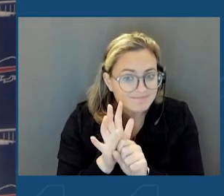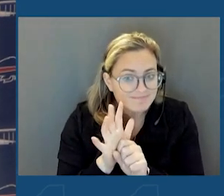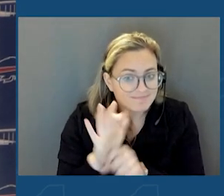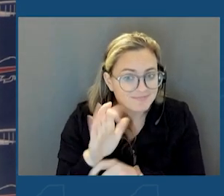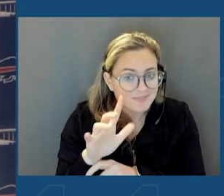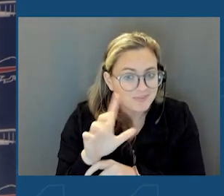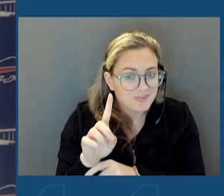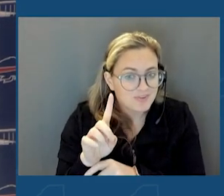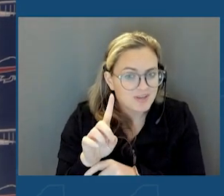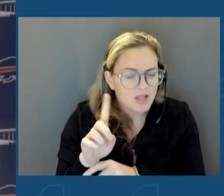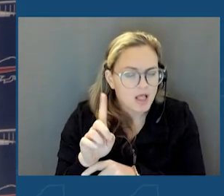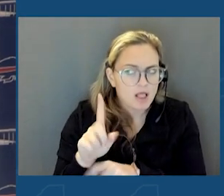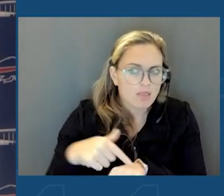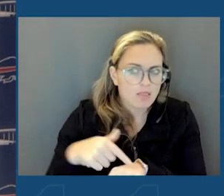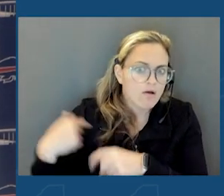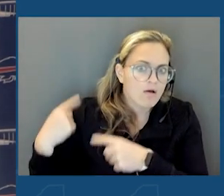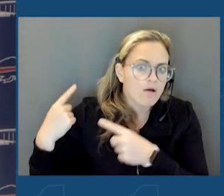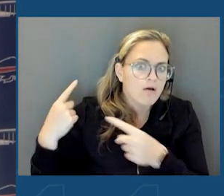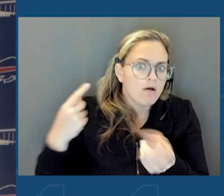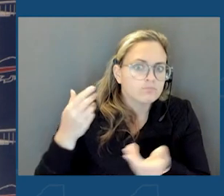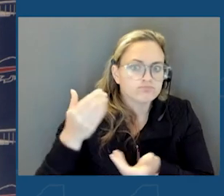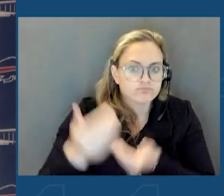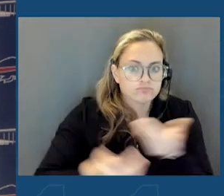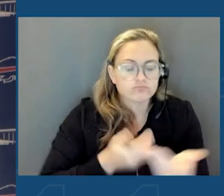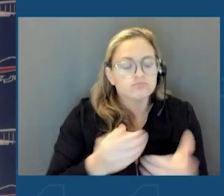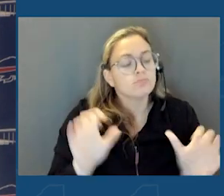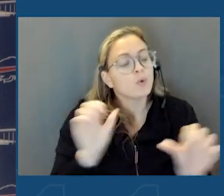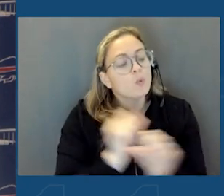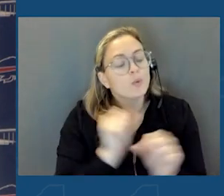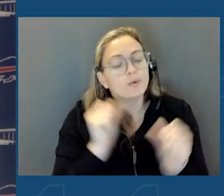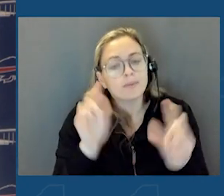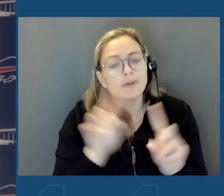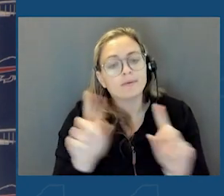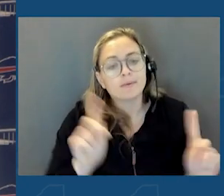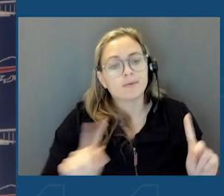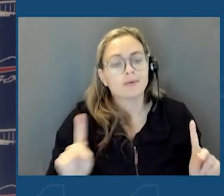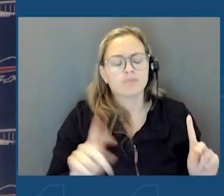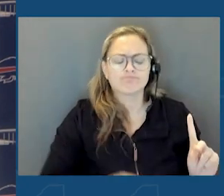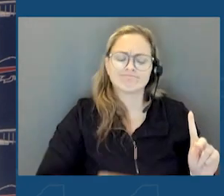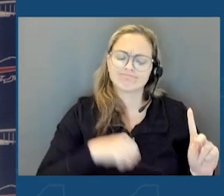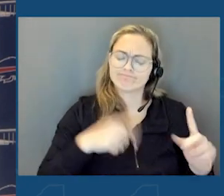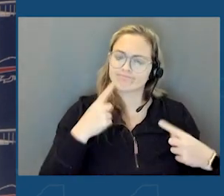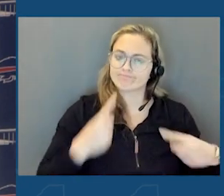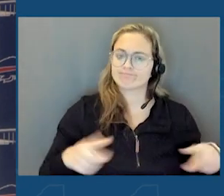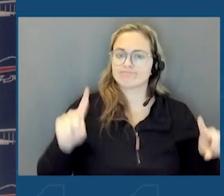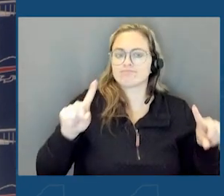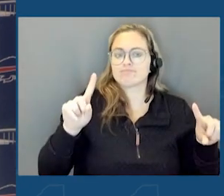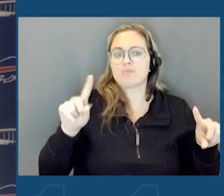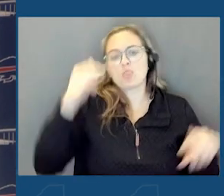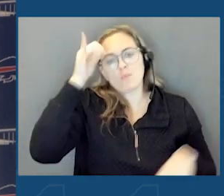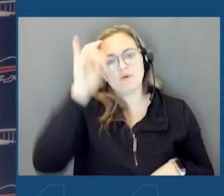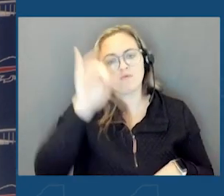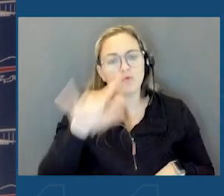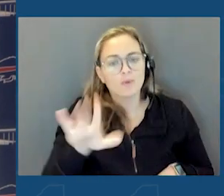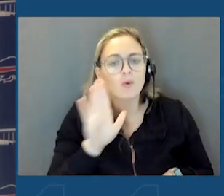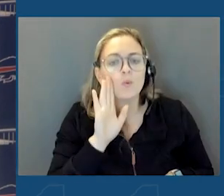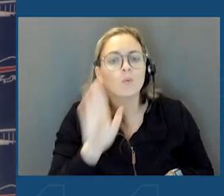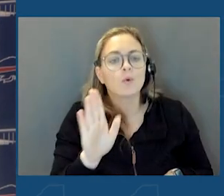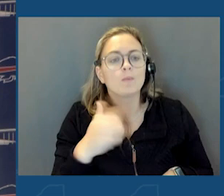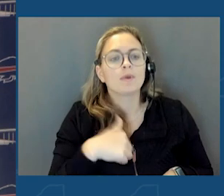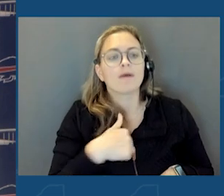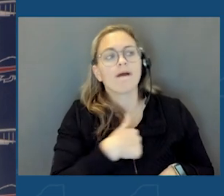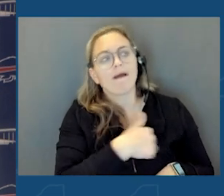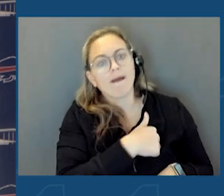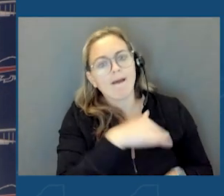has been in effect. But because of the work of many, I'm proud to say, as everyone else has, that the Buffalo Bills will be our Buffalo